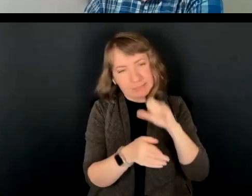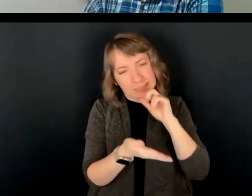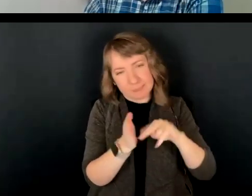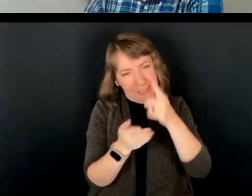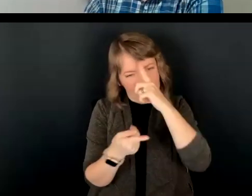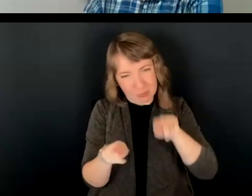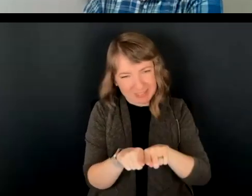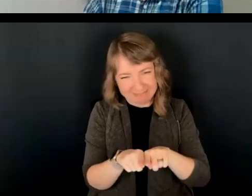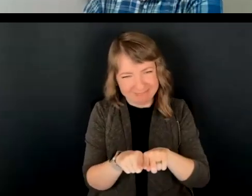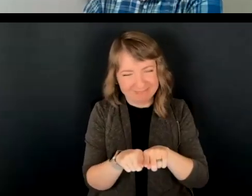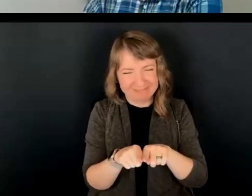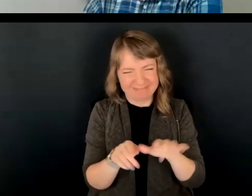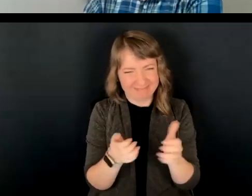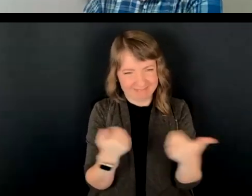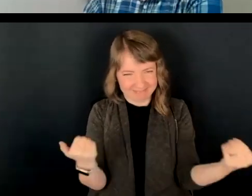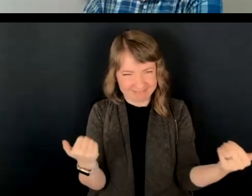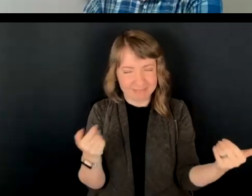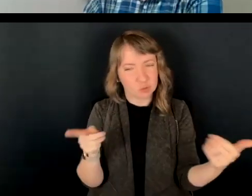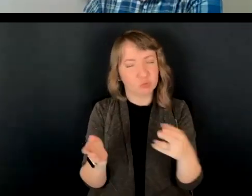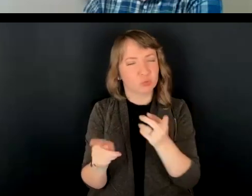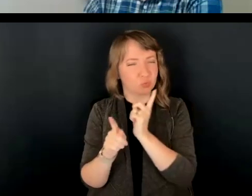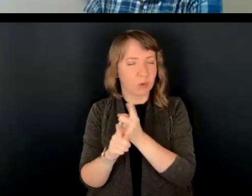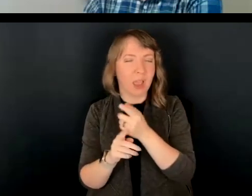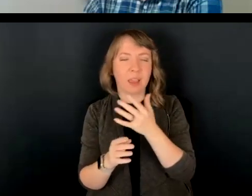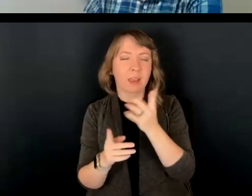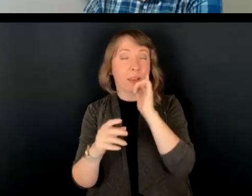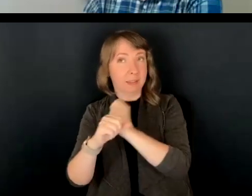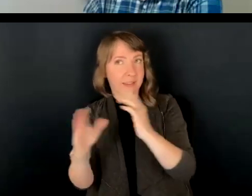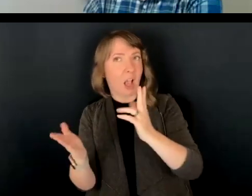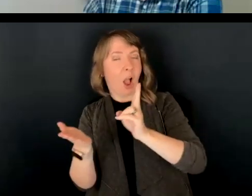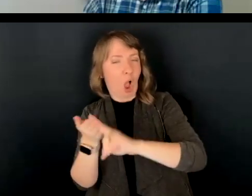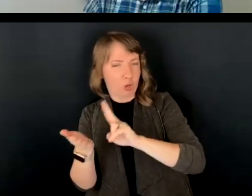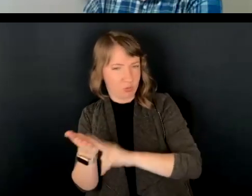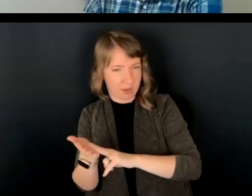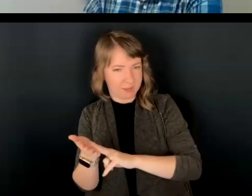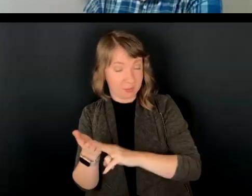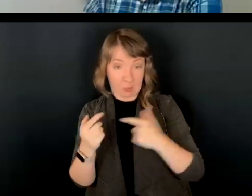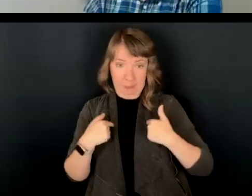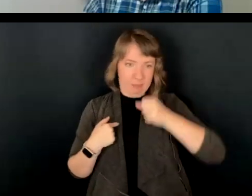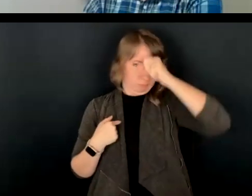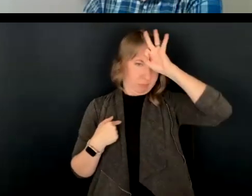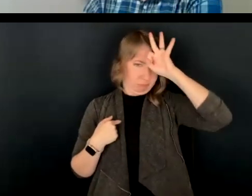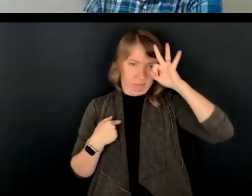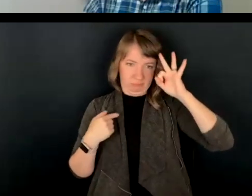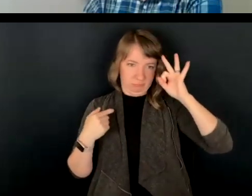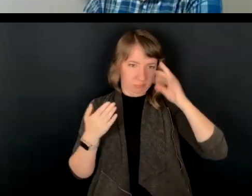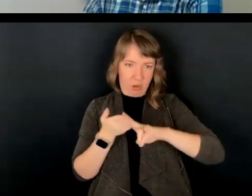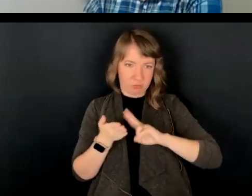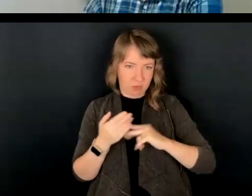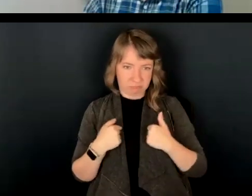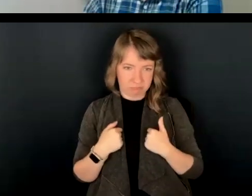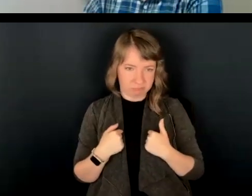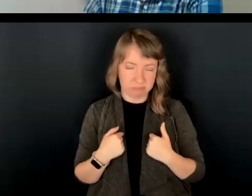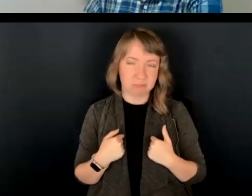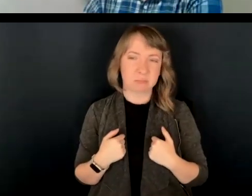So in this case, they're right, it's a contract, which means I absolutely know nothing about them. And yeah, if there's